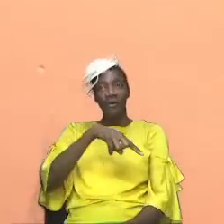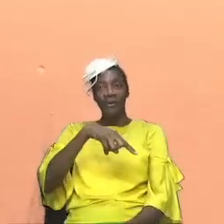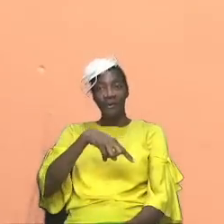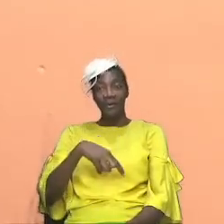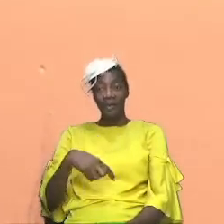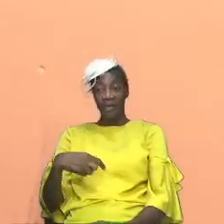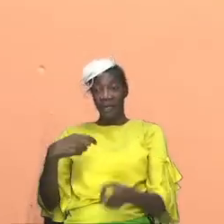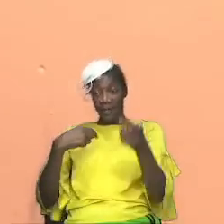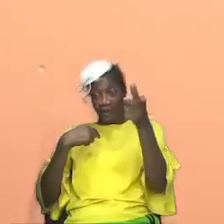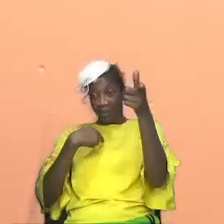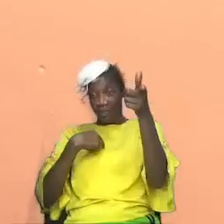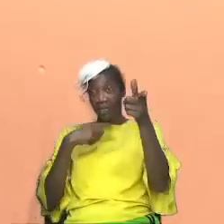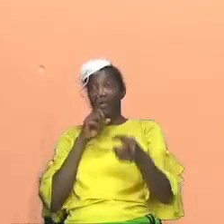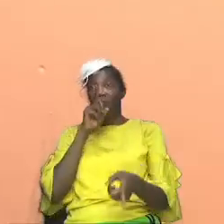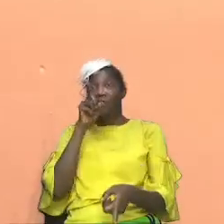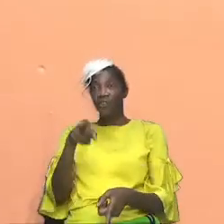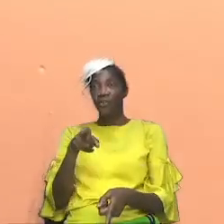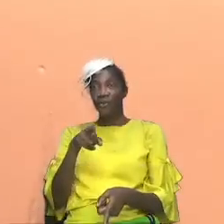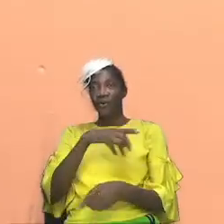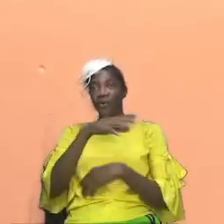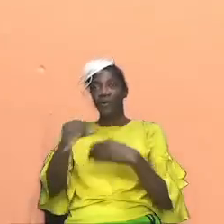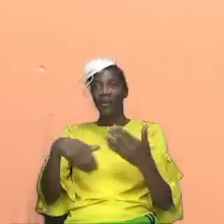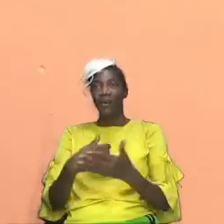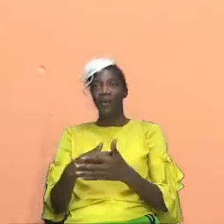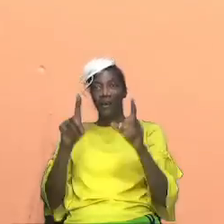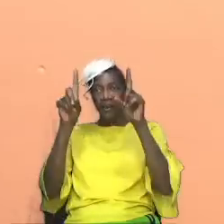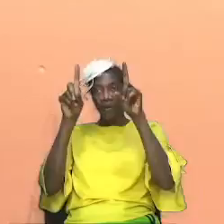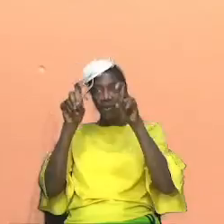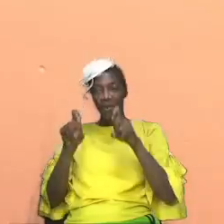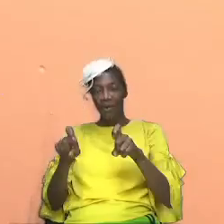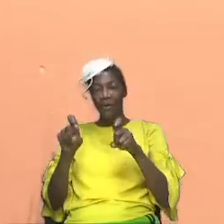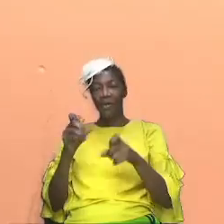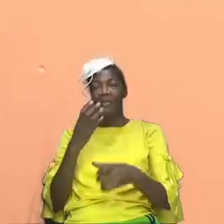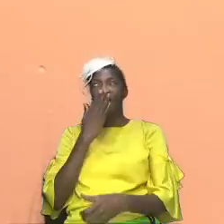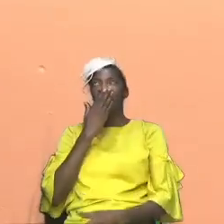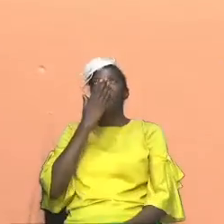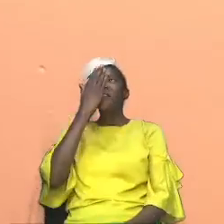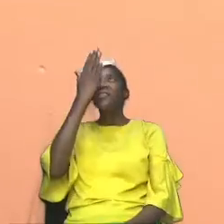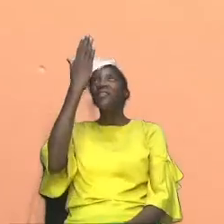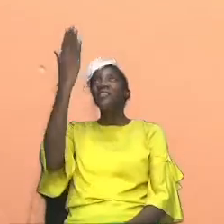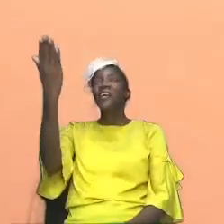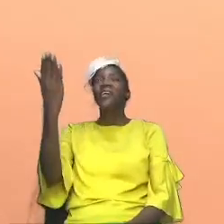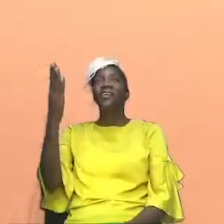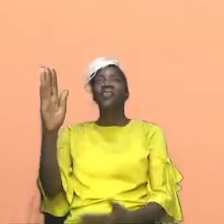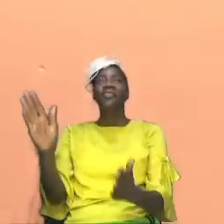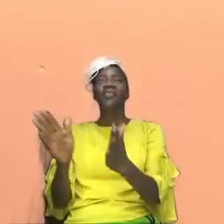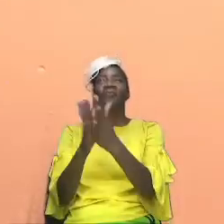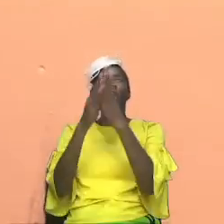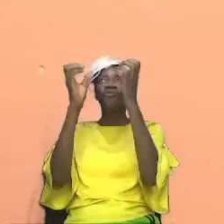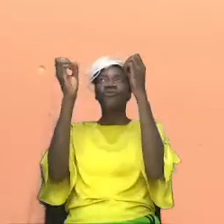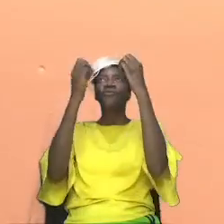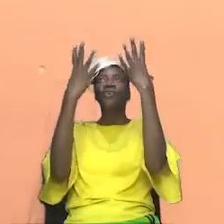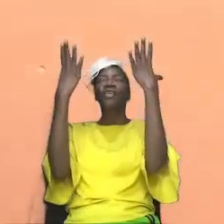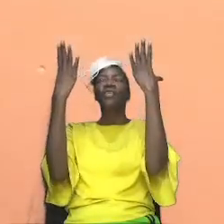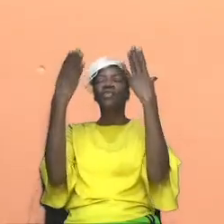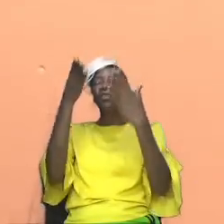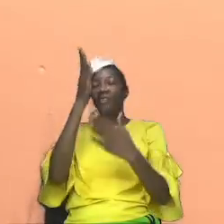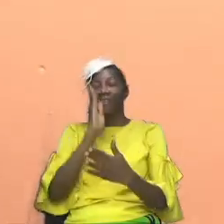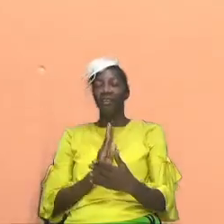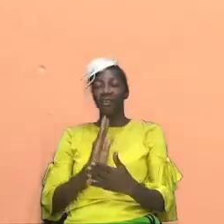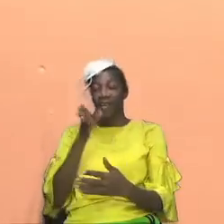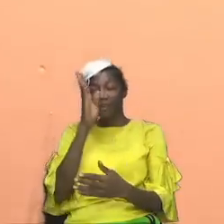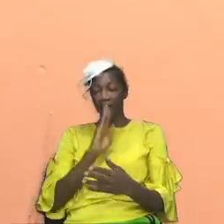sure, and we all must give thanks and praise to the Most High. He is